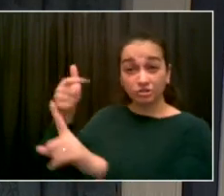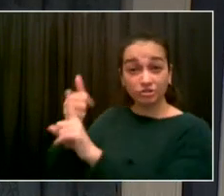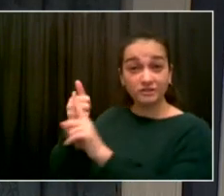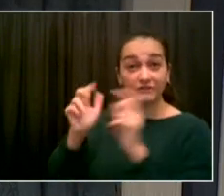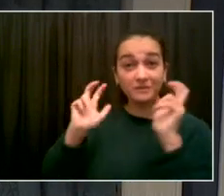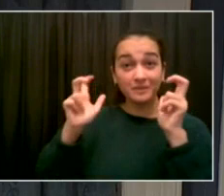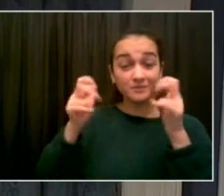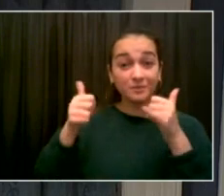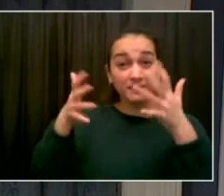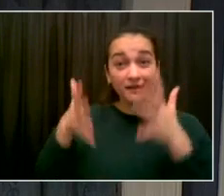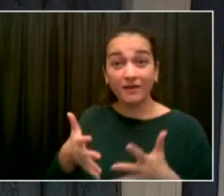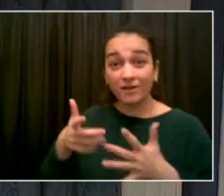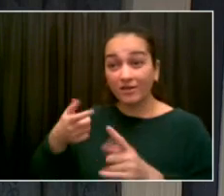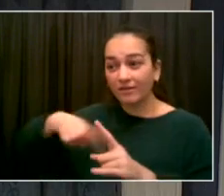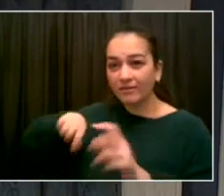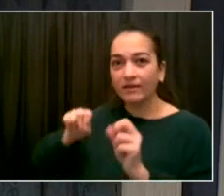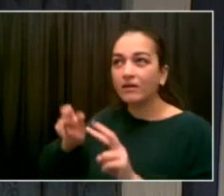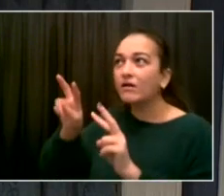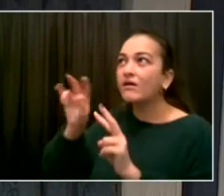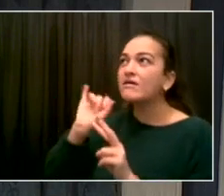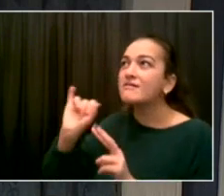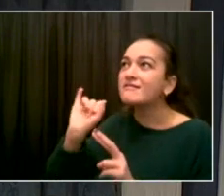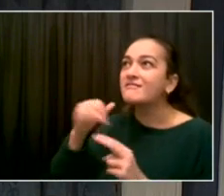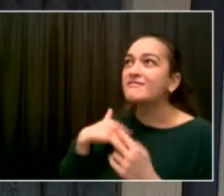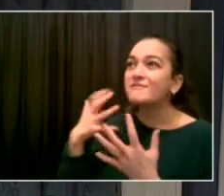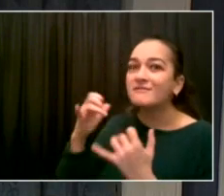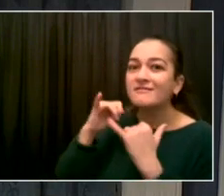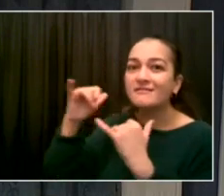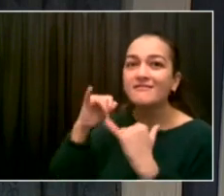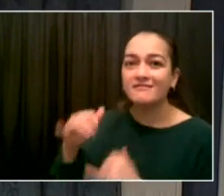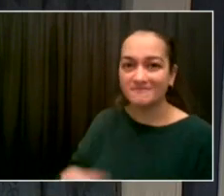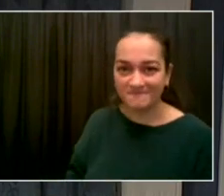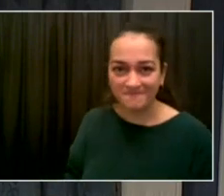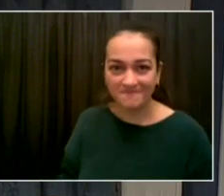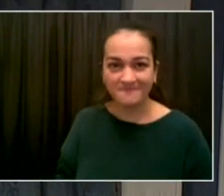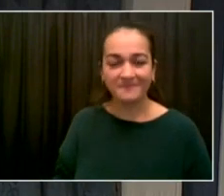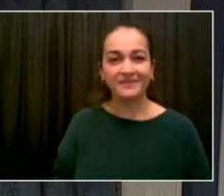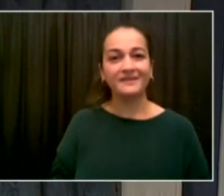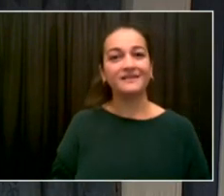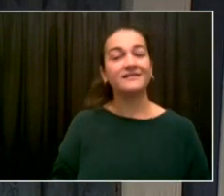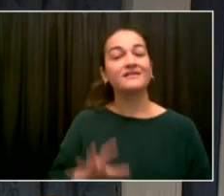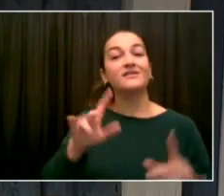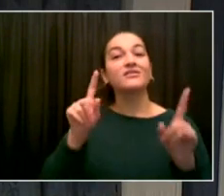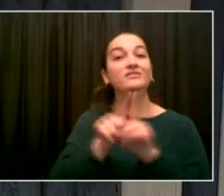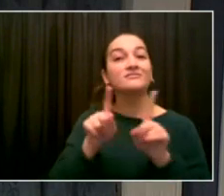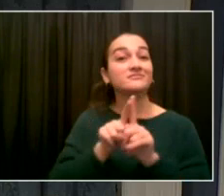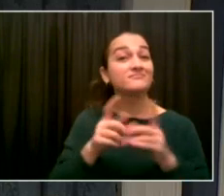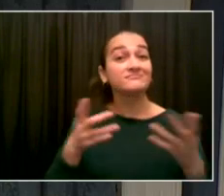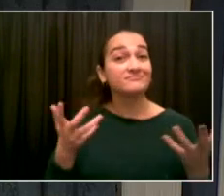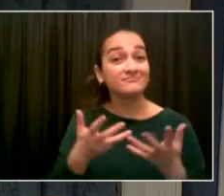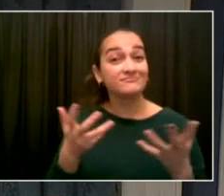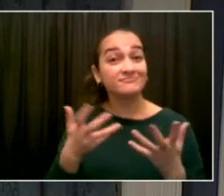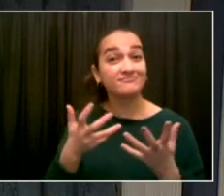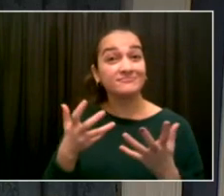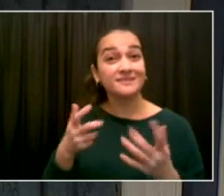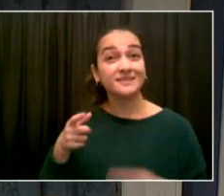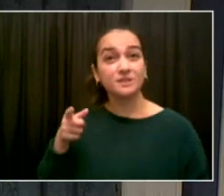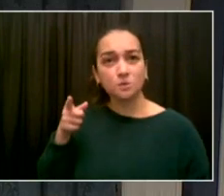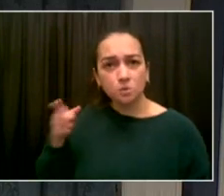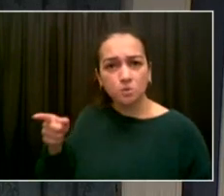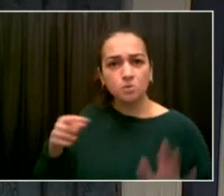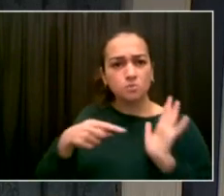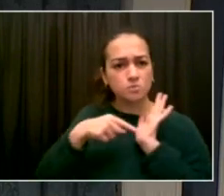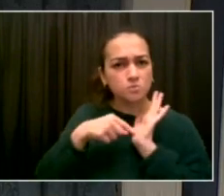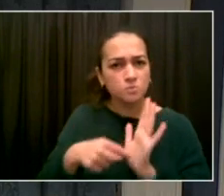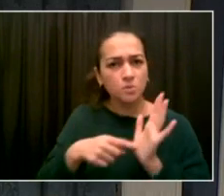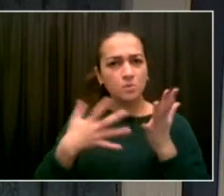also, you carry yourself with a strength and a care for others that sends a message to everyone, including our